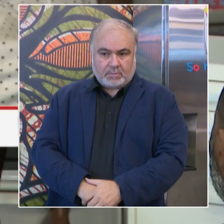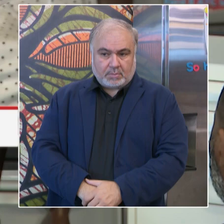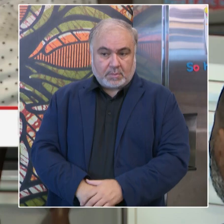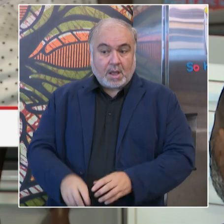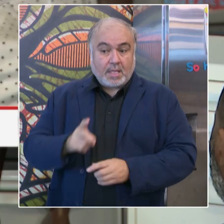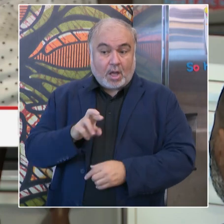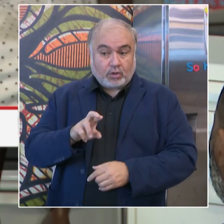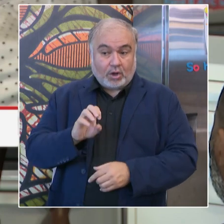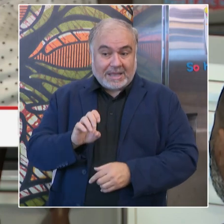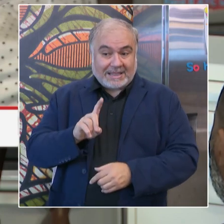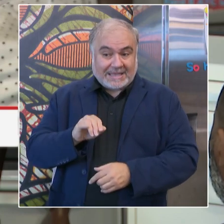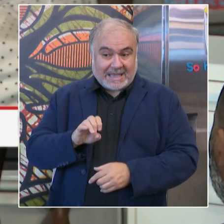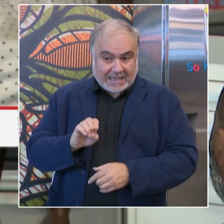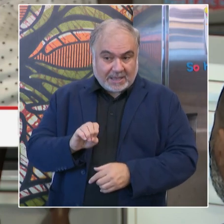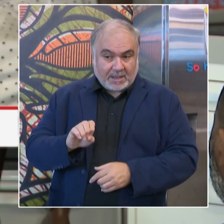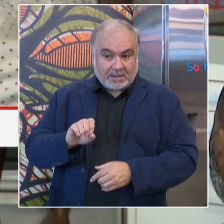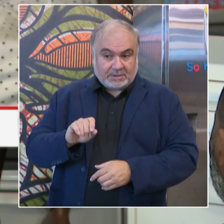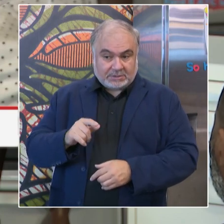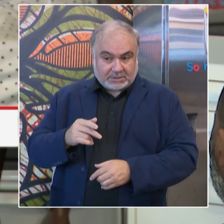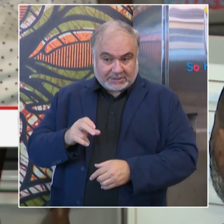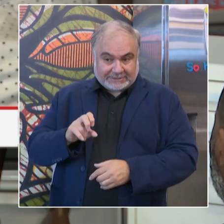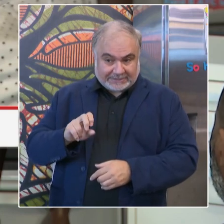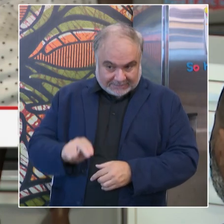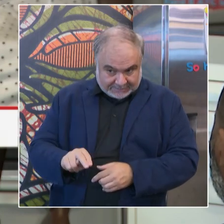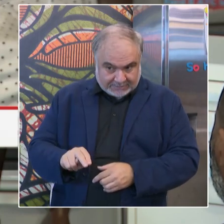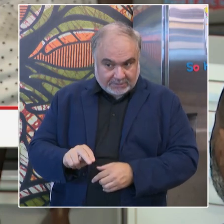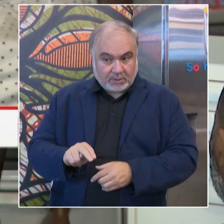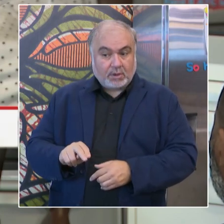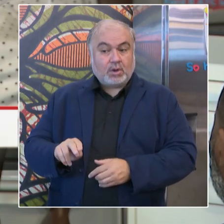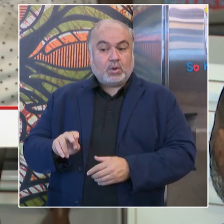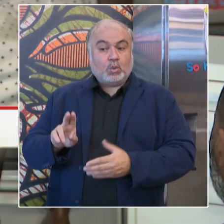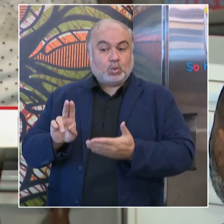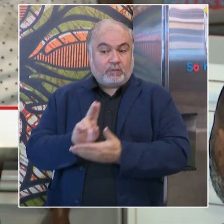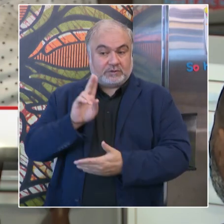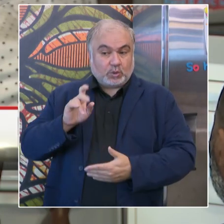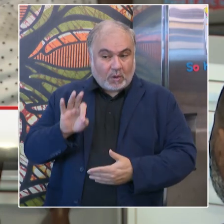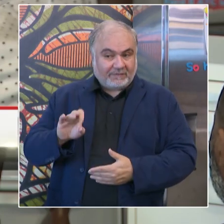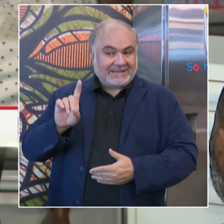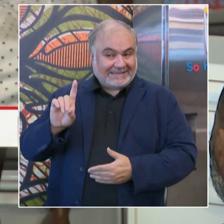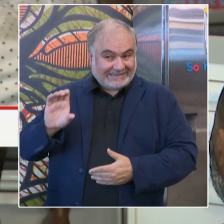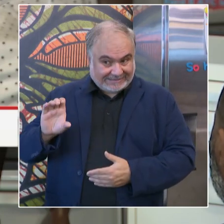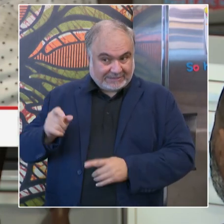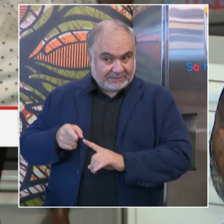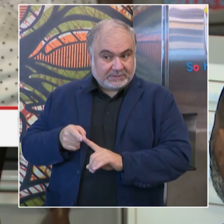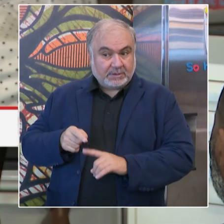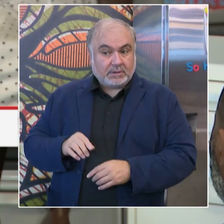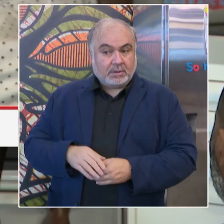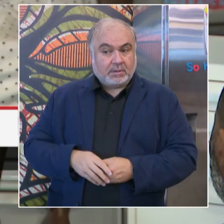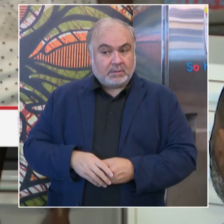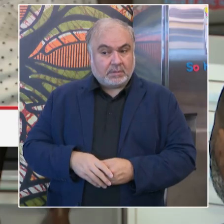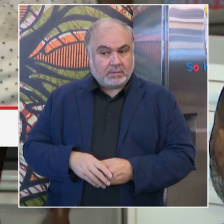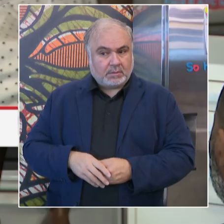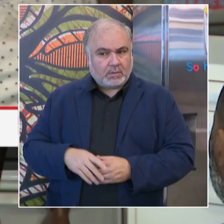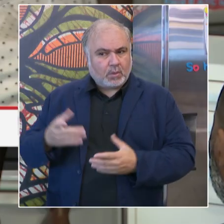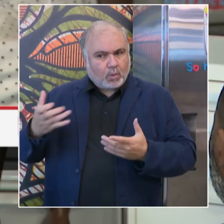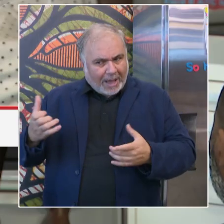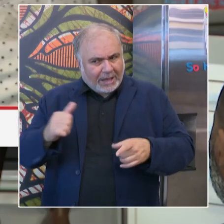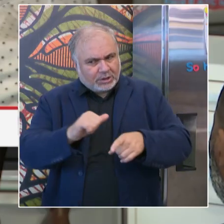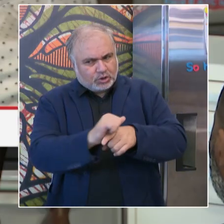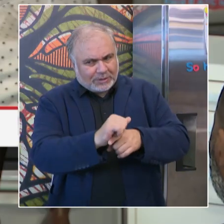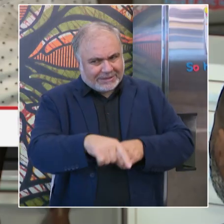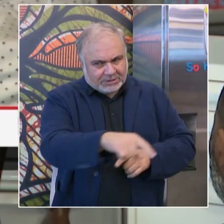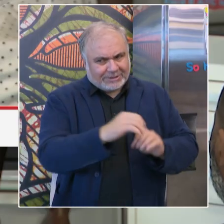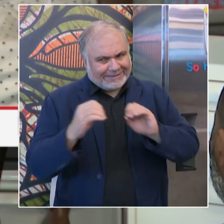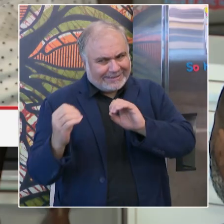you for being here, Doc, doesn't want that to happen. He wants to train DC residents to stay